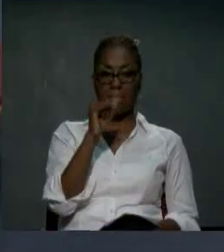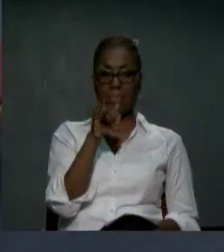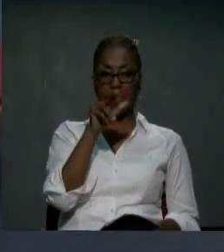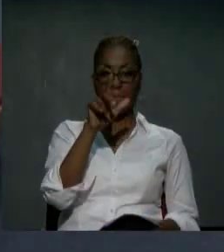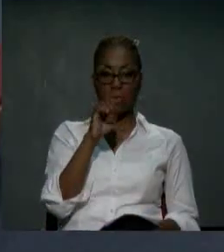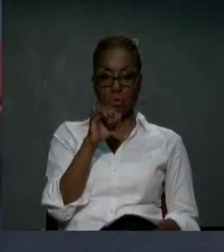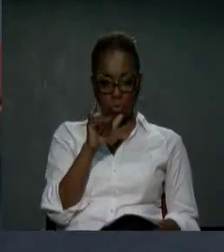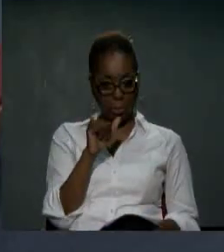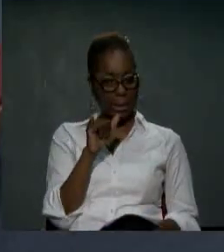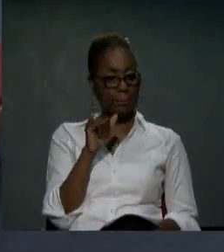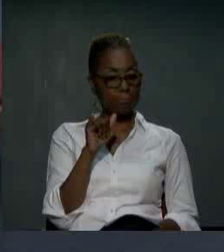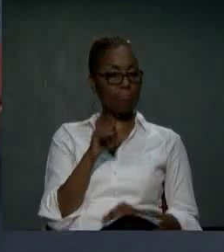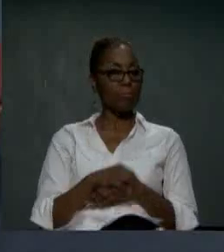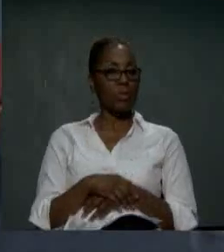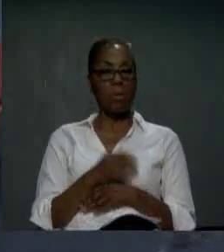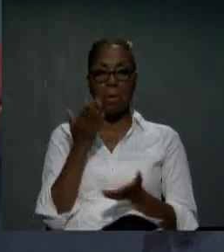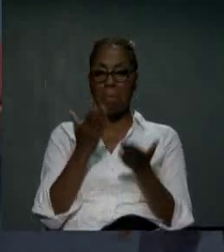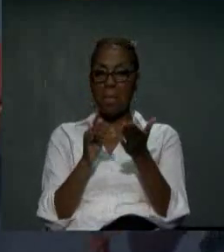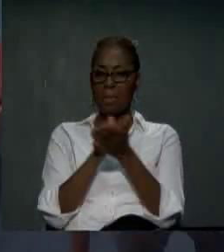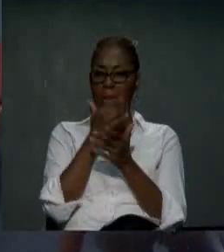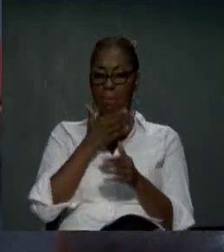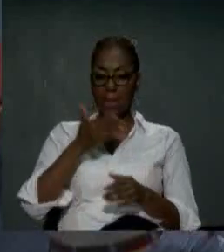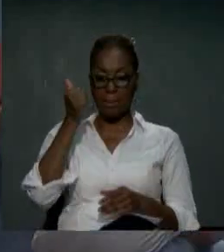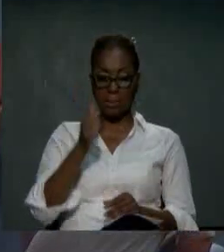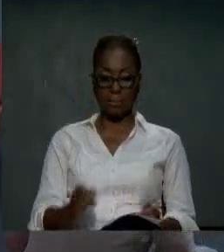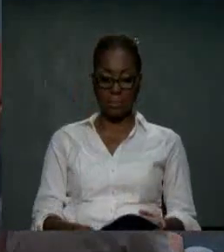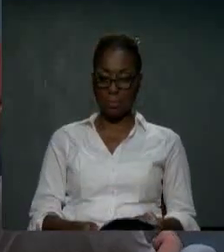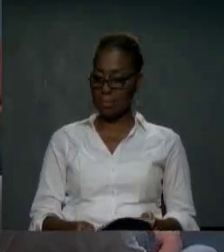That might work best.